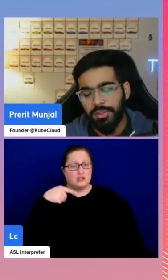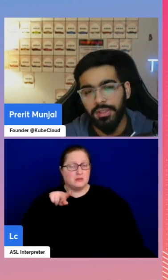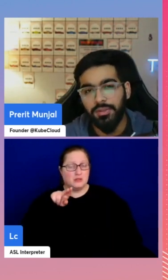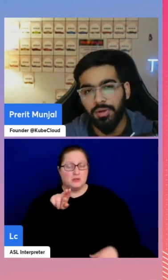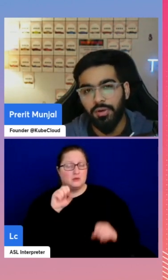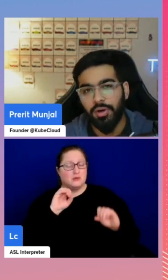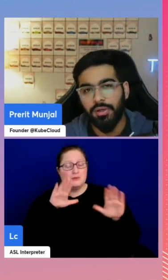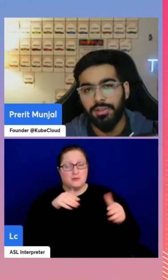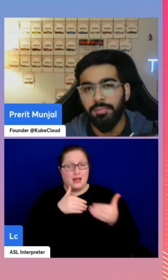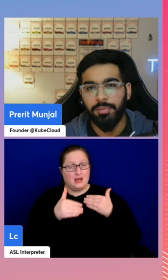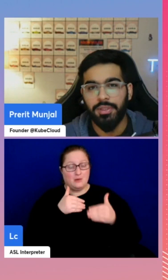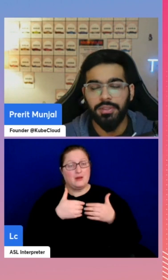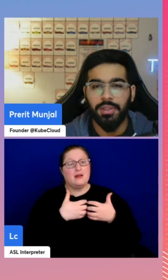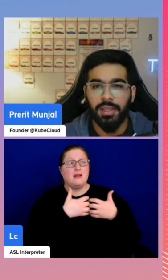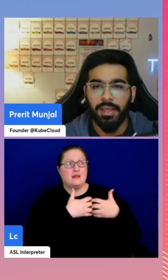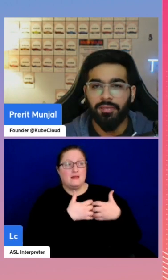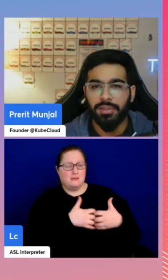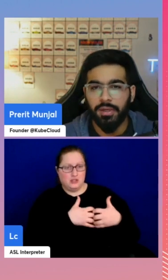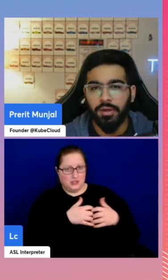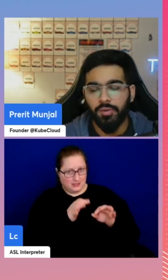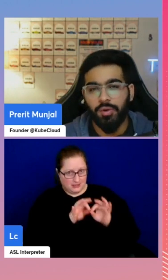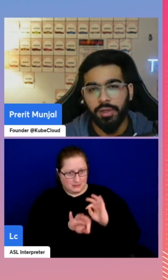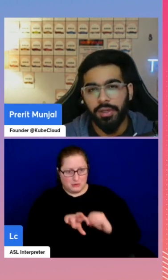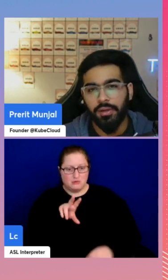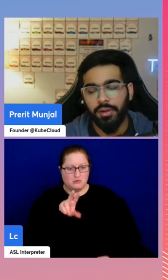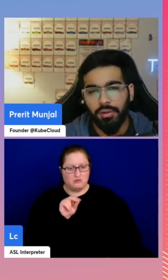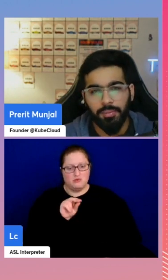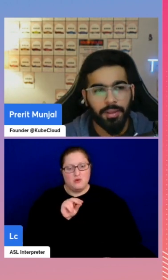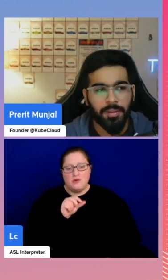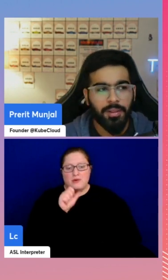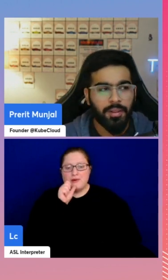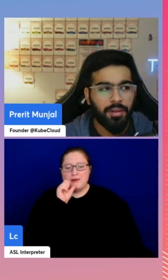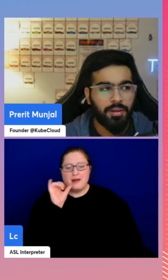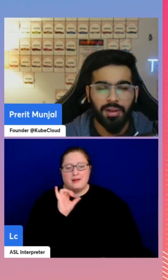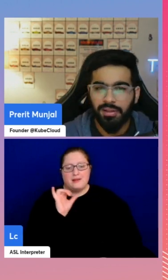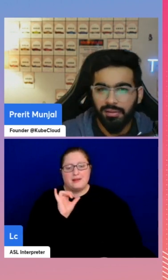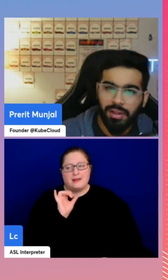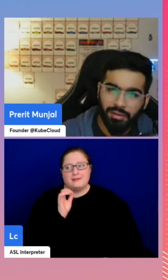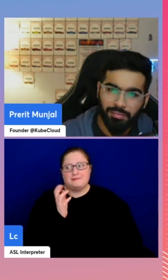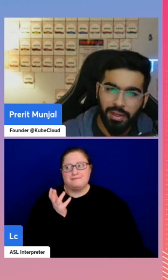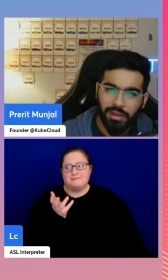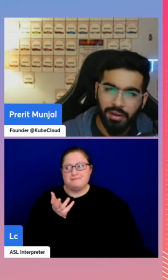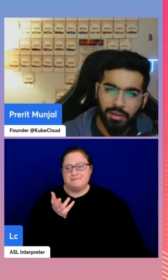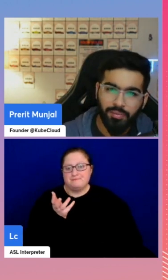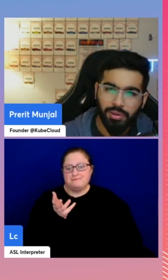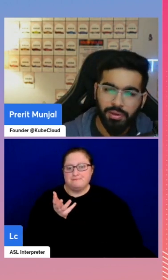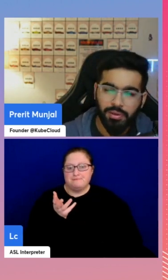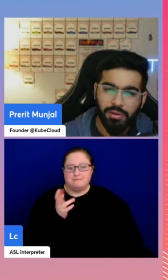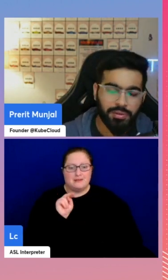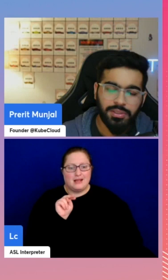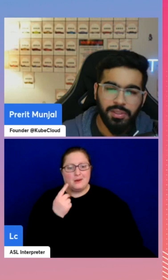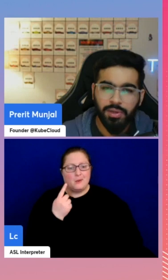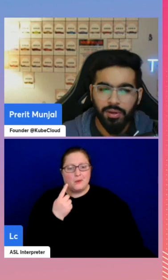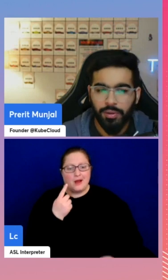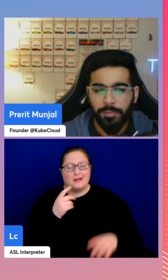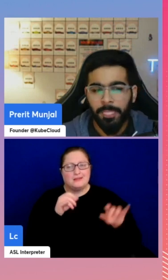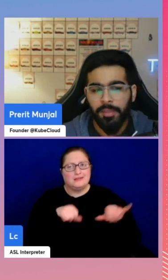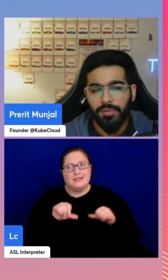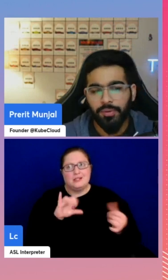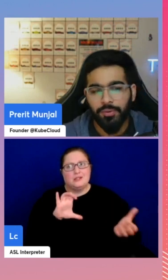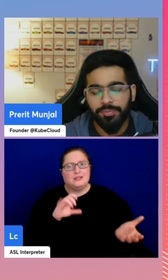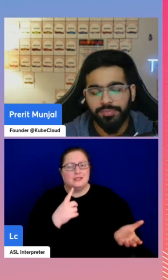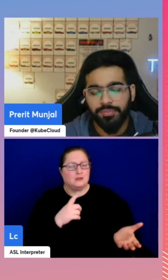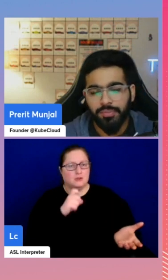the machines were not simple machines like N1 standard 2 or uh, N1 C1.